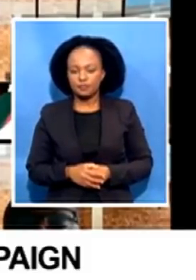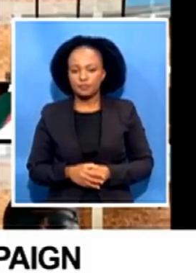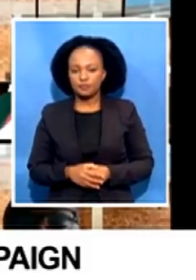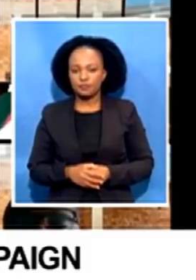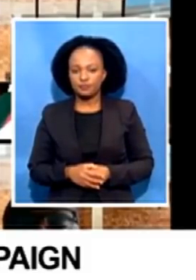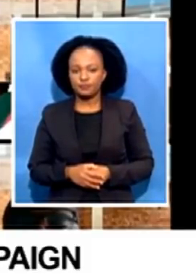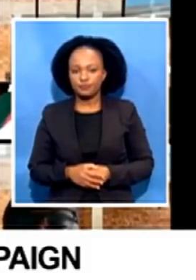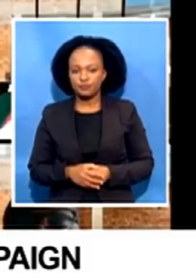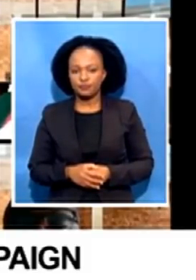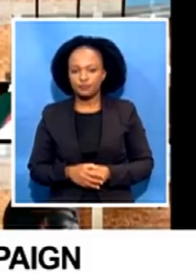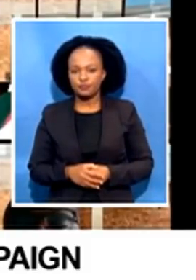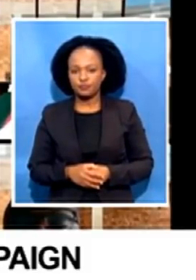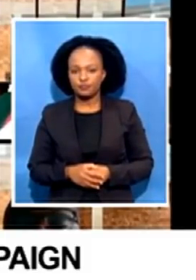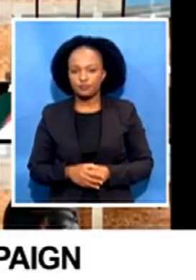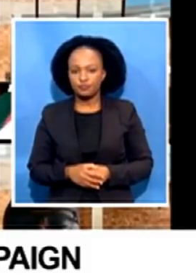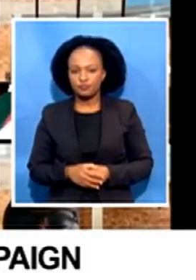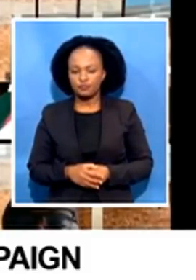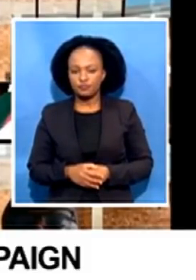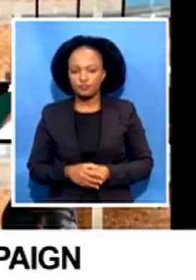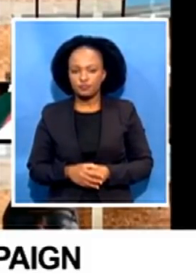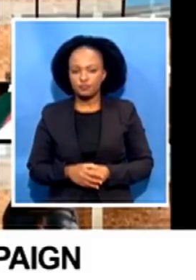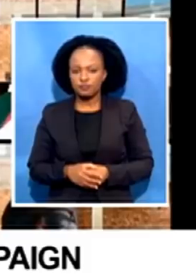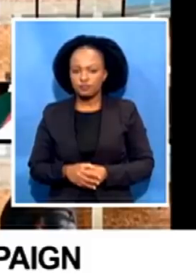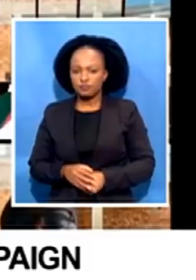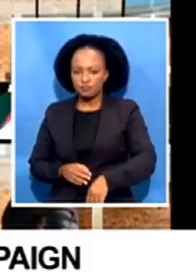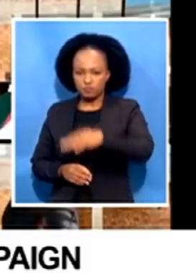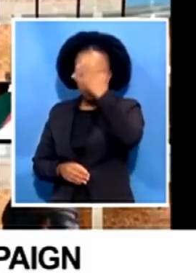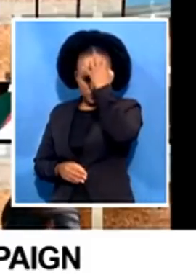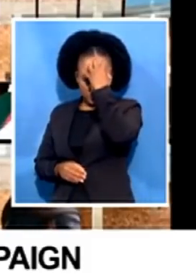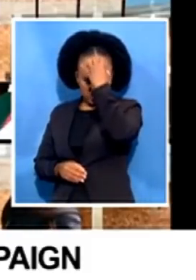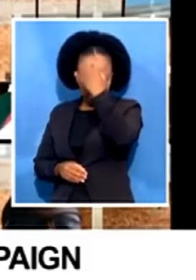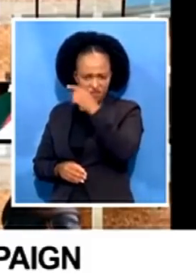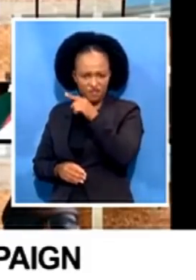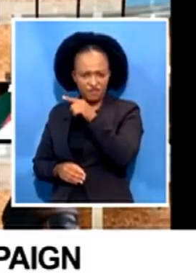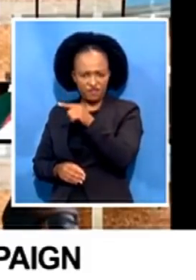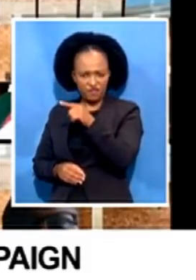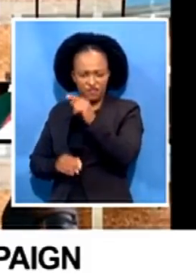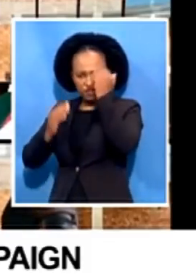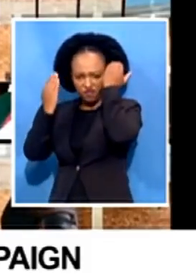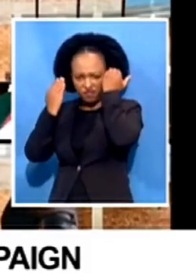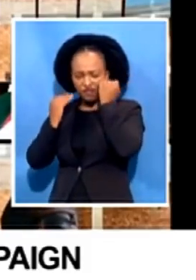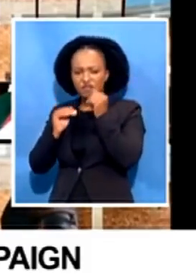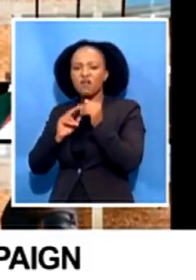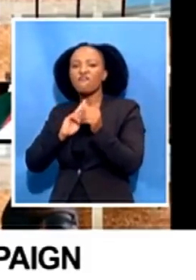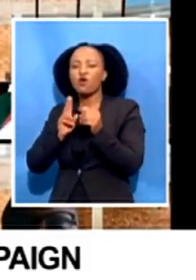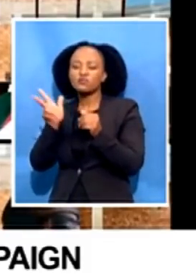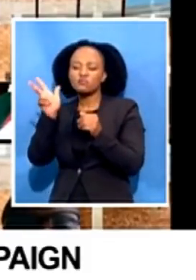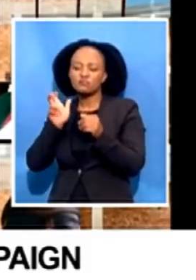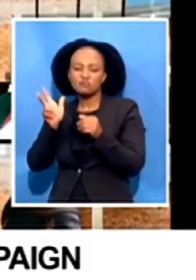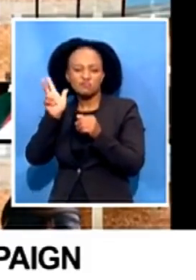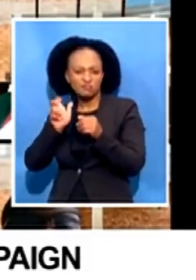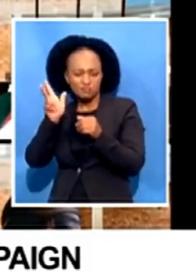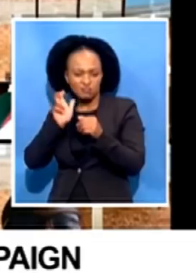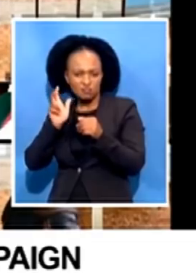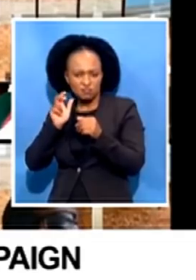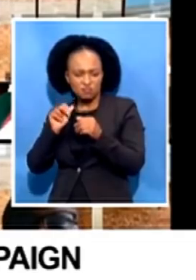Chief Justice, I can hear voices while I'm presenting. I suppose there's a technical error or there is a